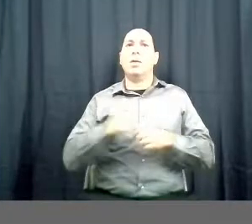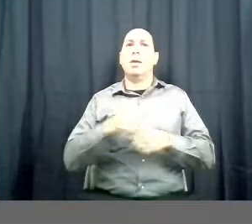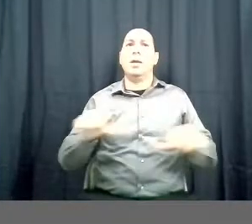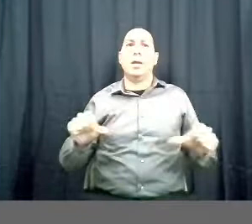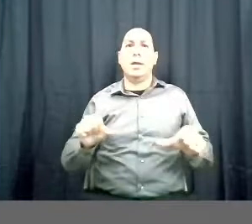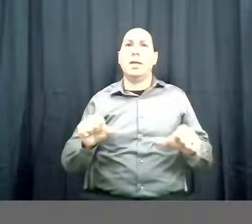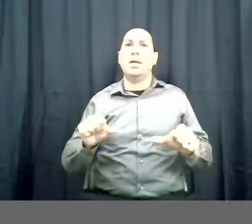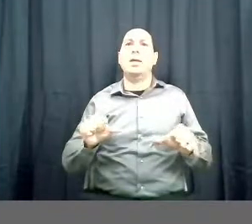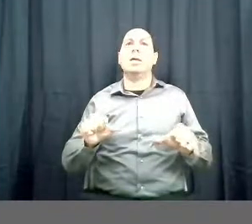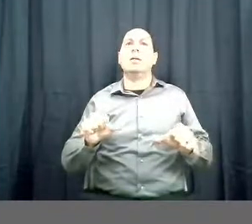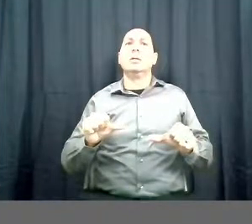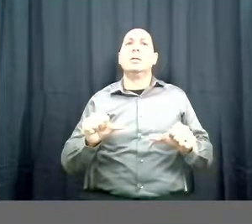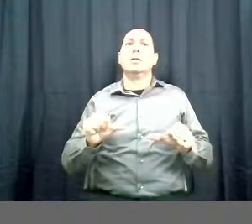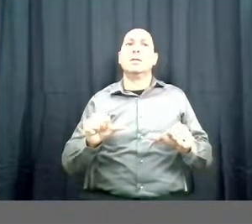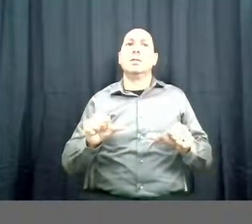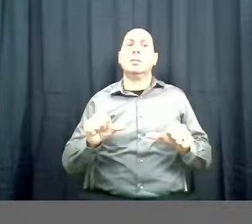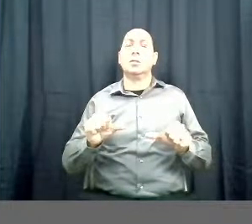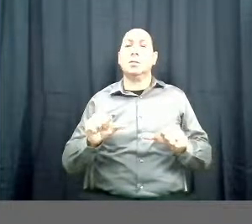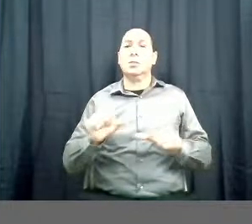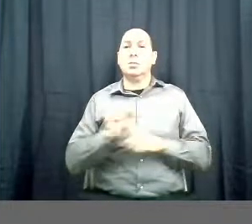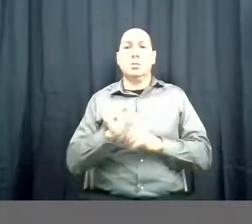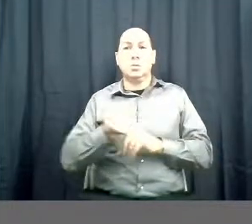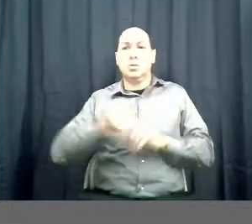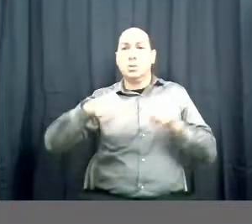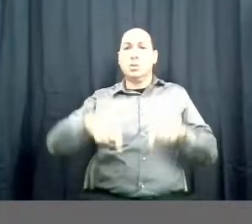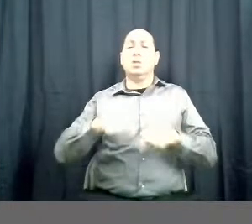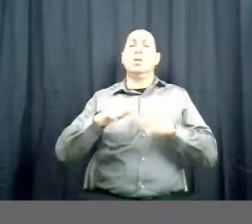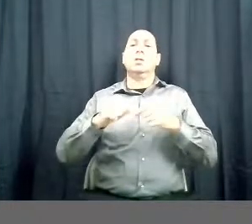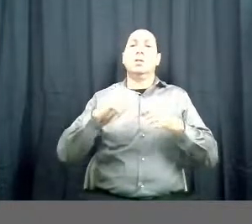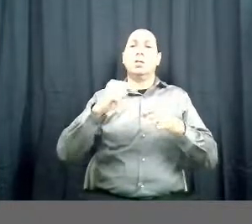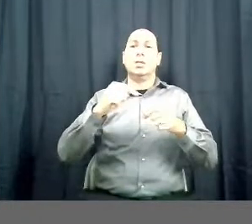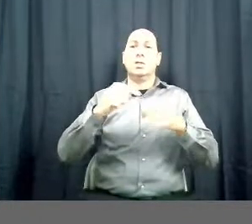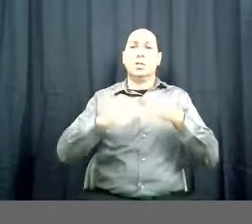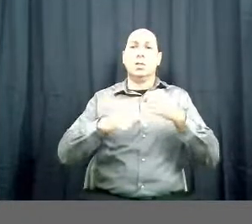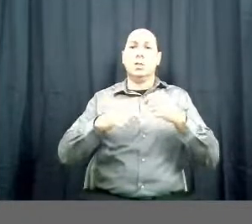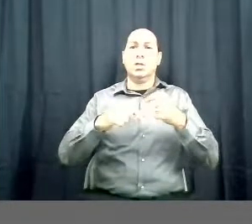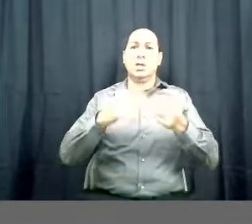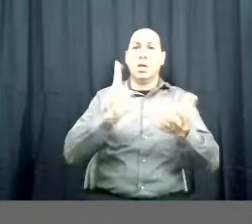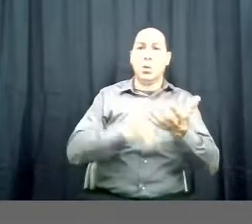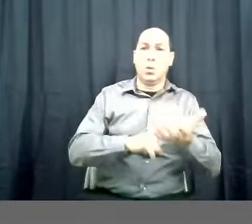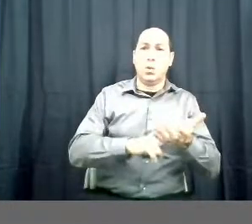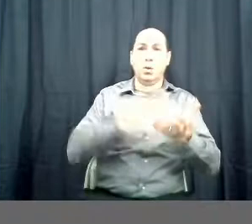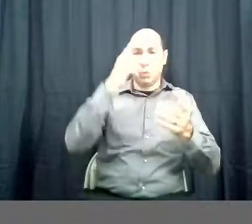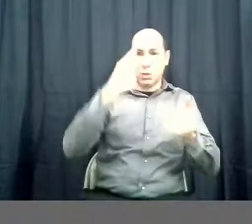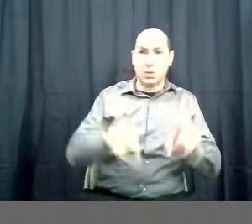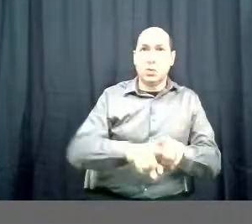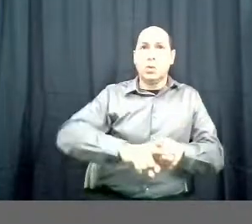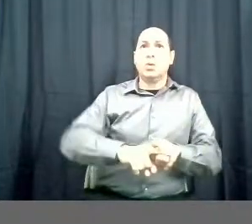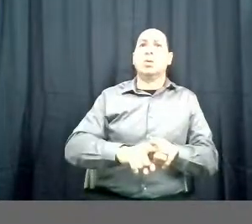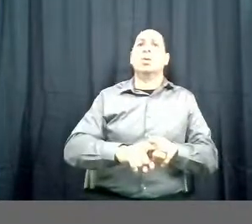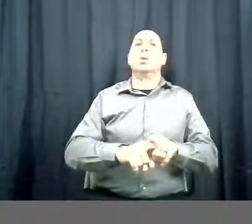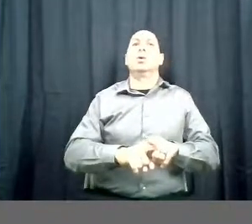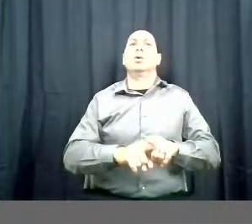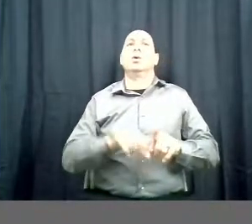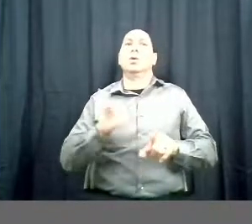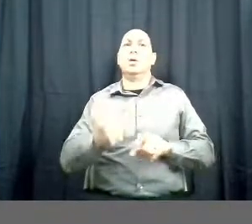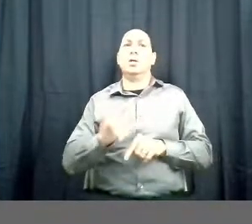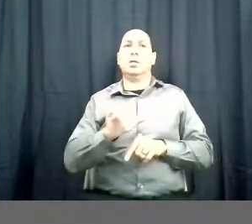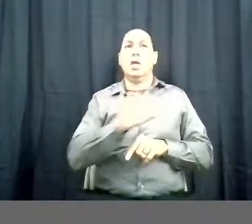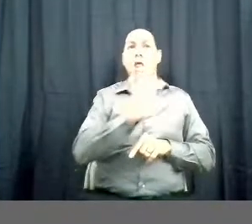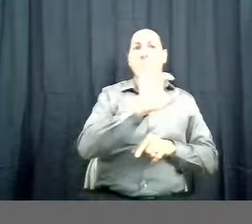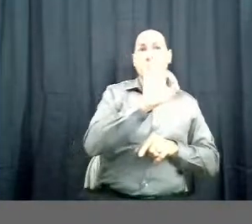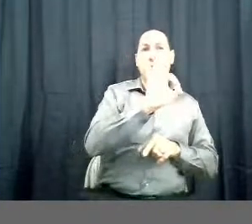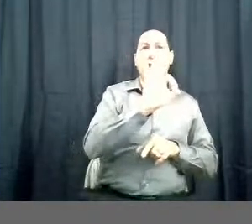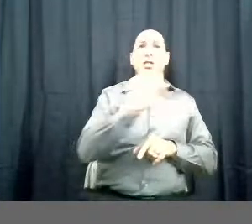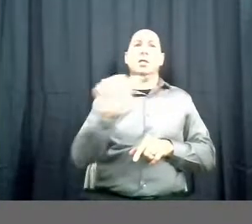or agreement. That includes the pricing structure, which ranges from $9 to $10 per barrel, depending on the